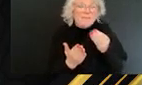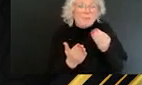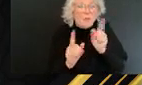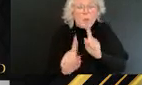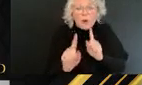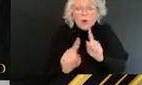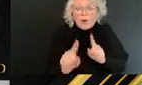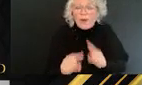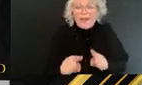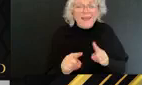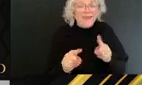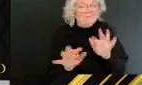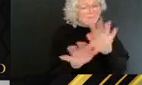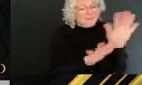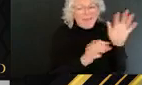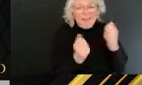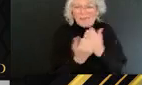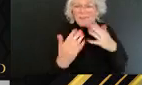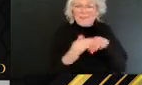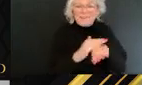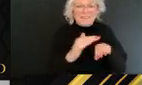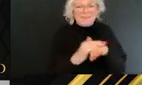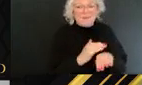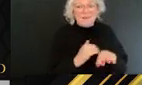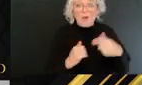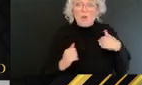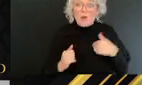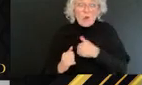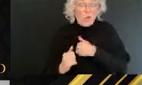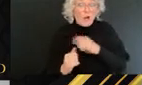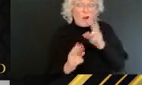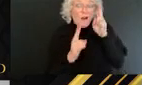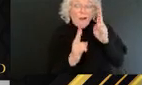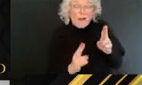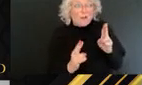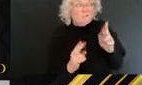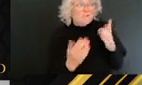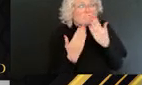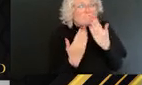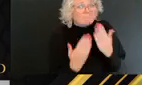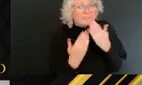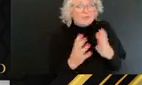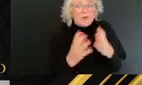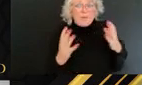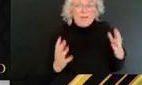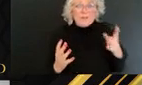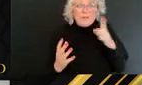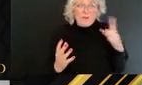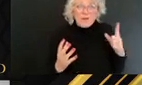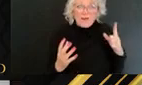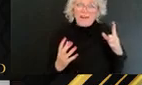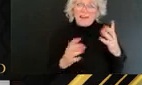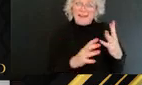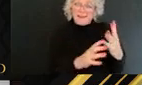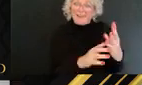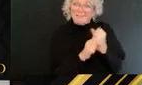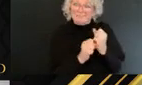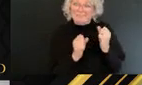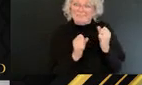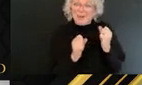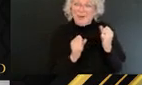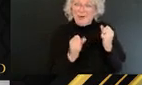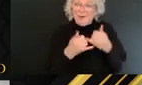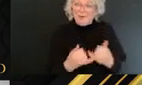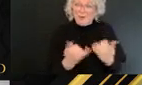And again, we could not be more honored and grateful for being included in this